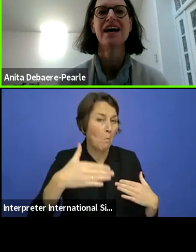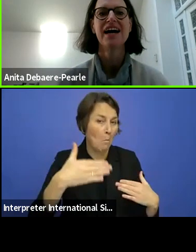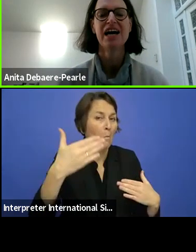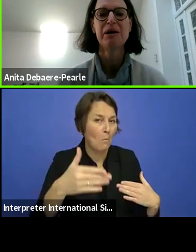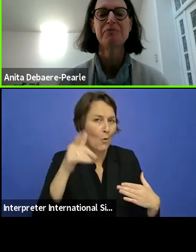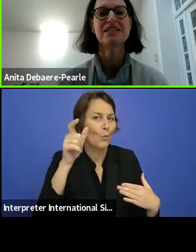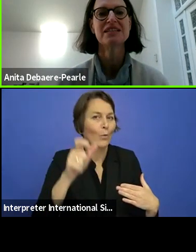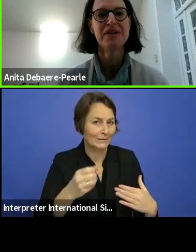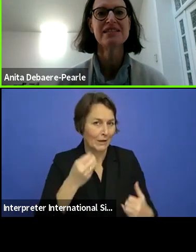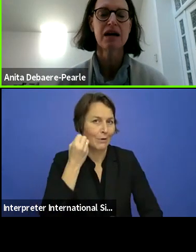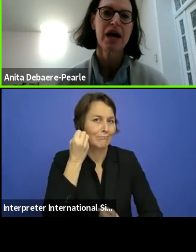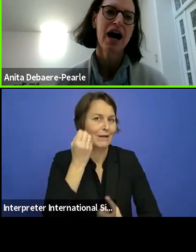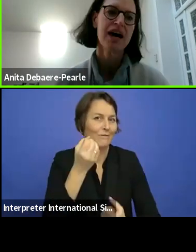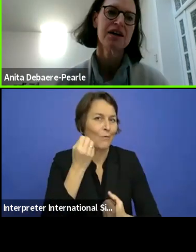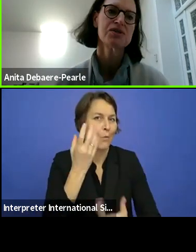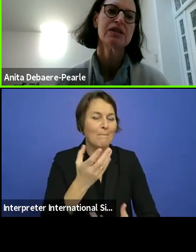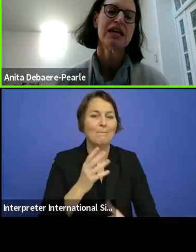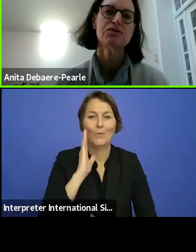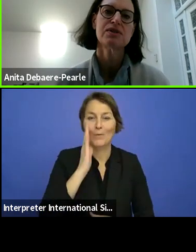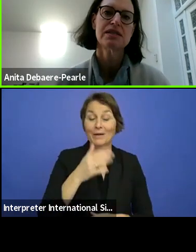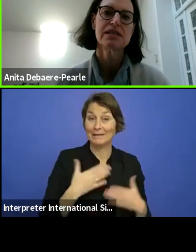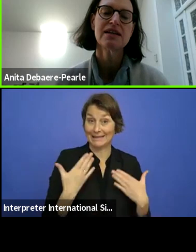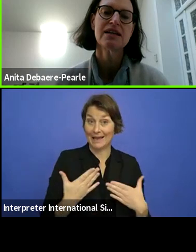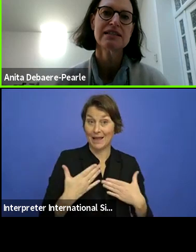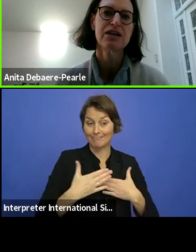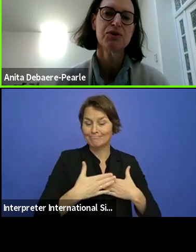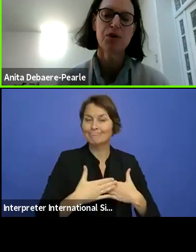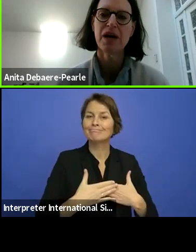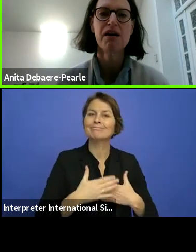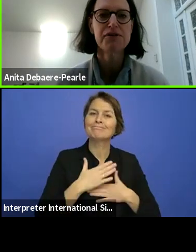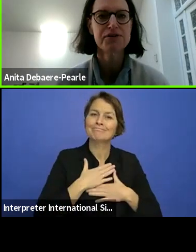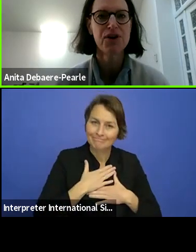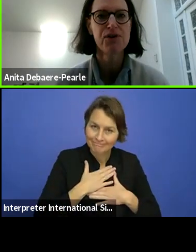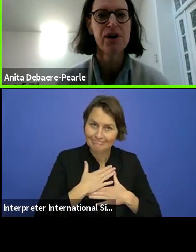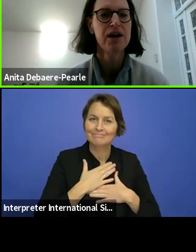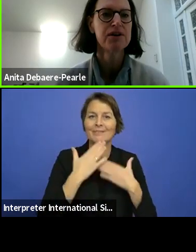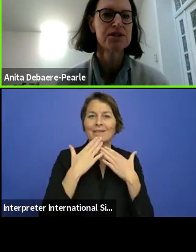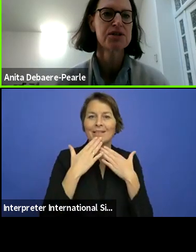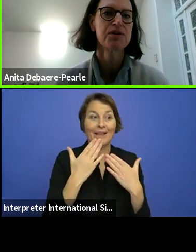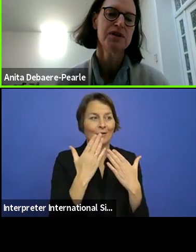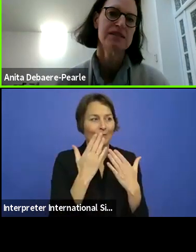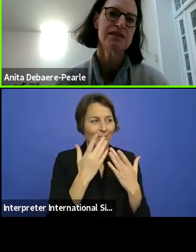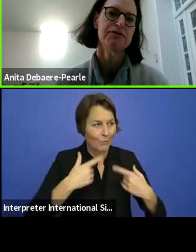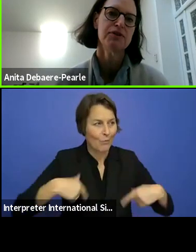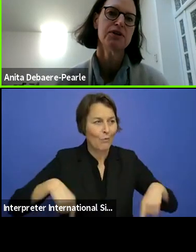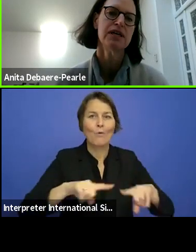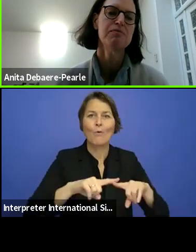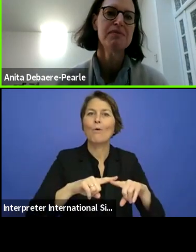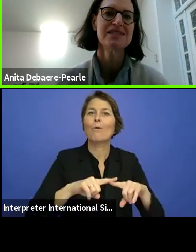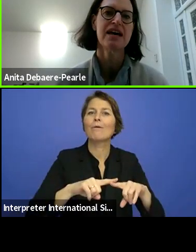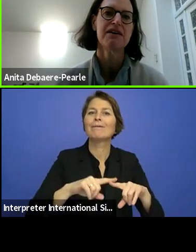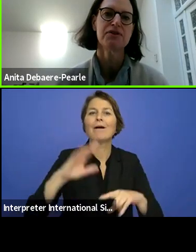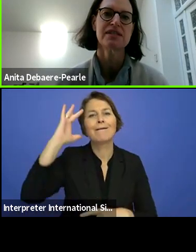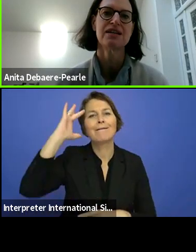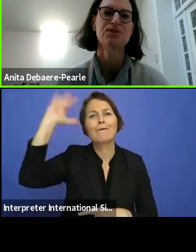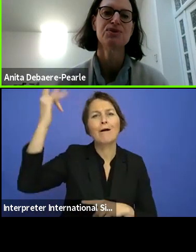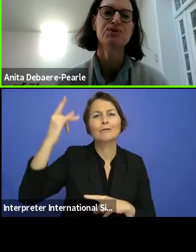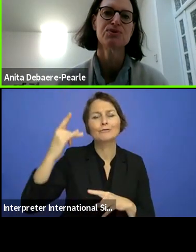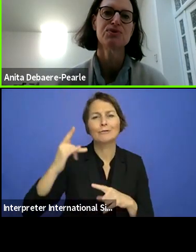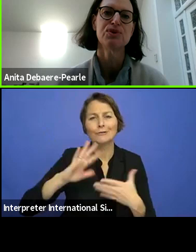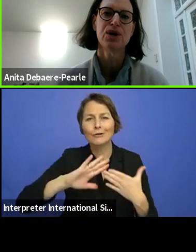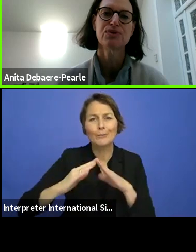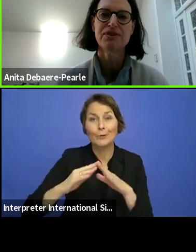months. But in the meantime, I also would like to sincerely thank you on behalf of the whole culture community for your immense efforts that